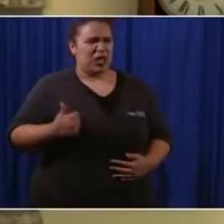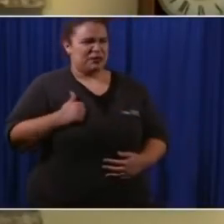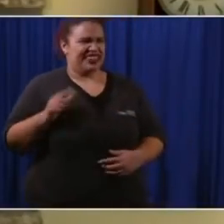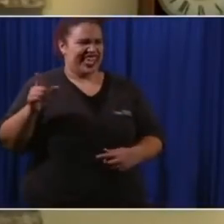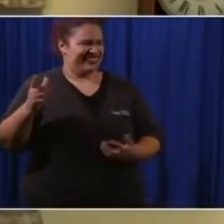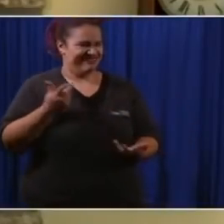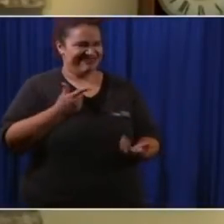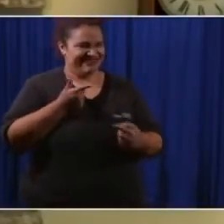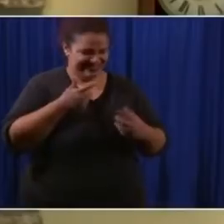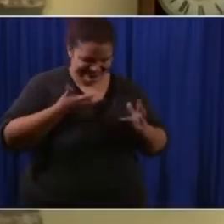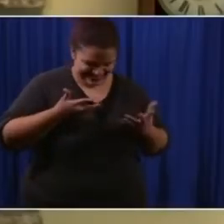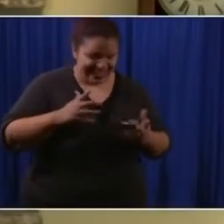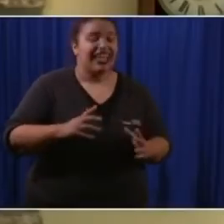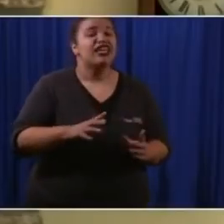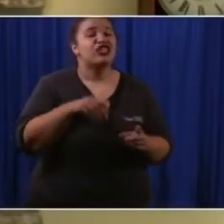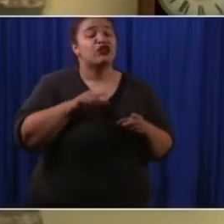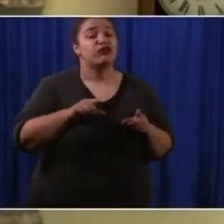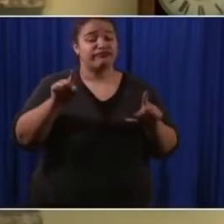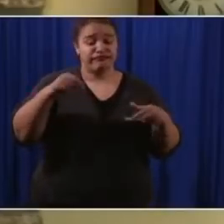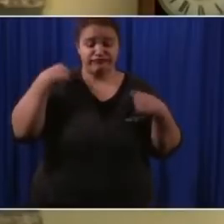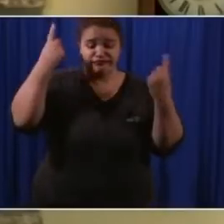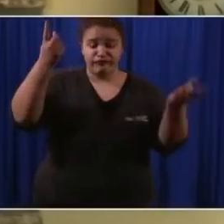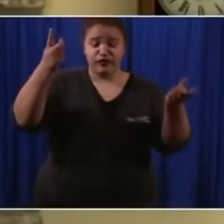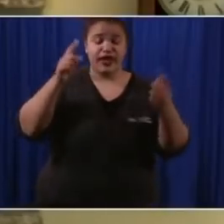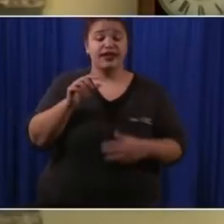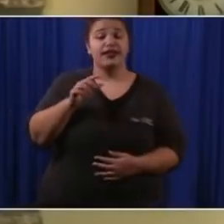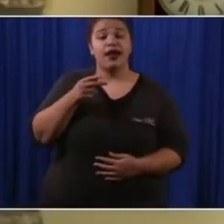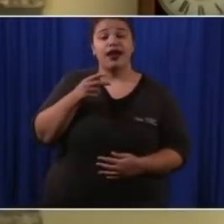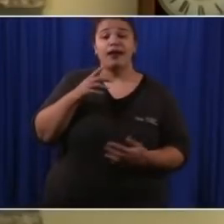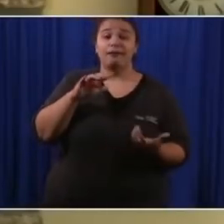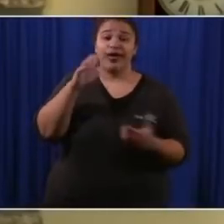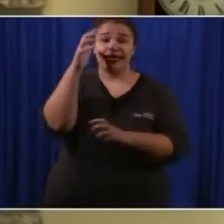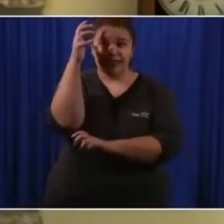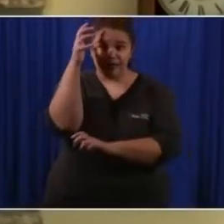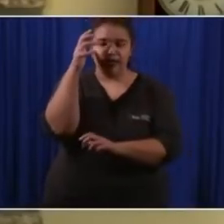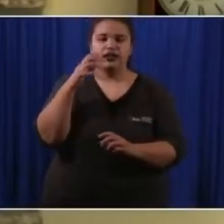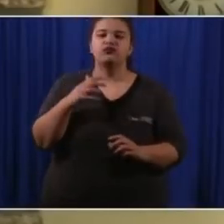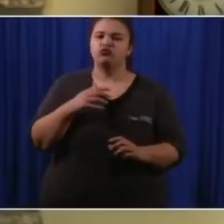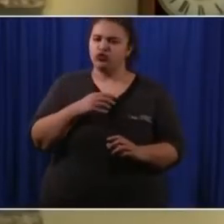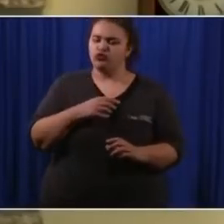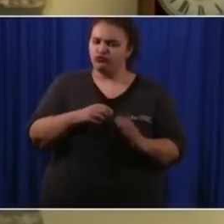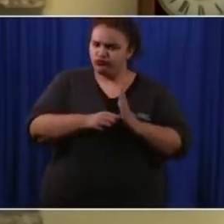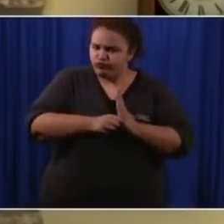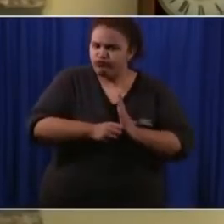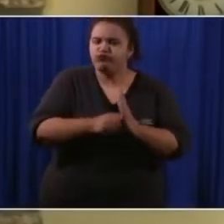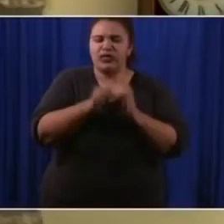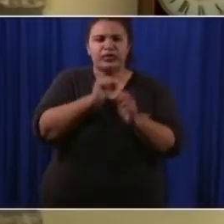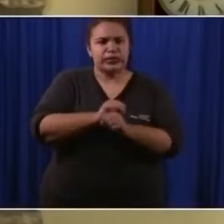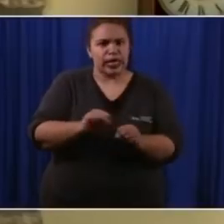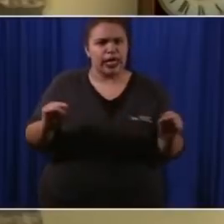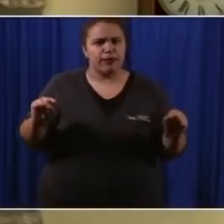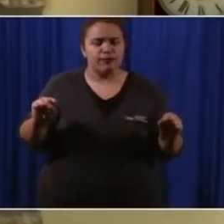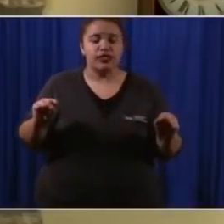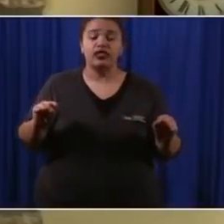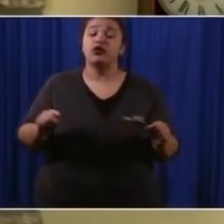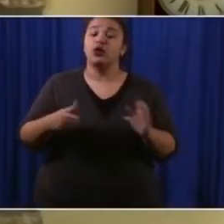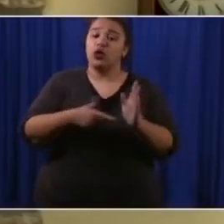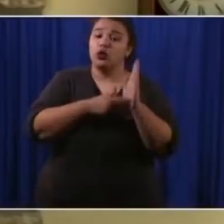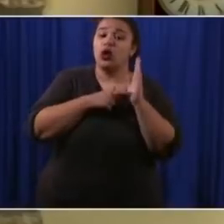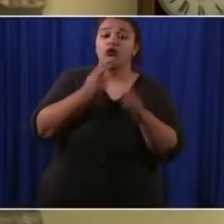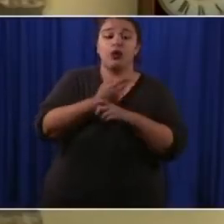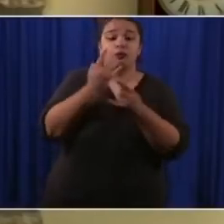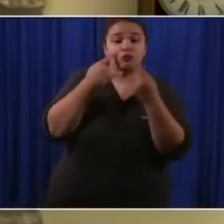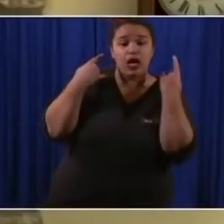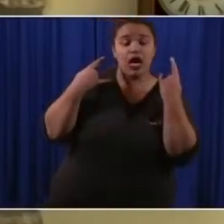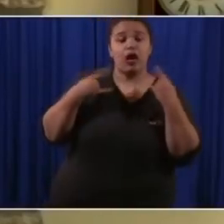during this pandemic, your administration has demonstrated broad powers to keep Ohioans safe. You've mandated masks, you've issued stay-at-home orders,